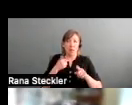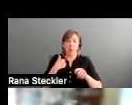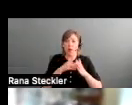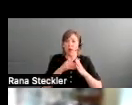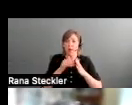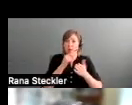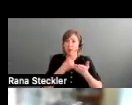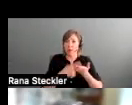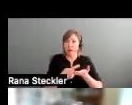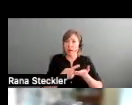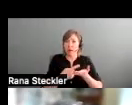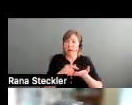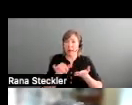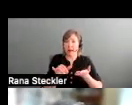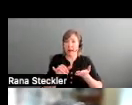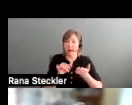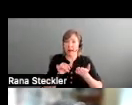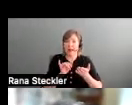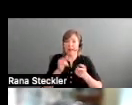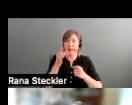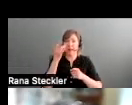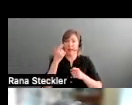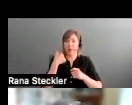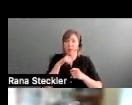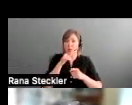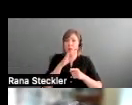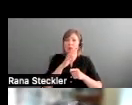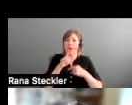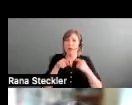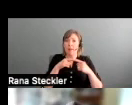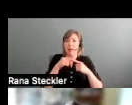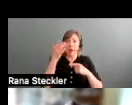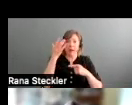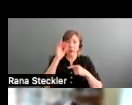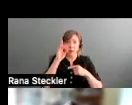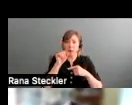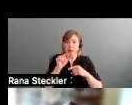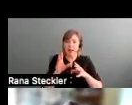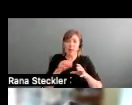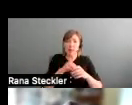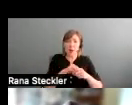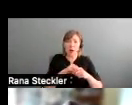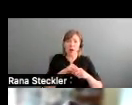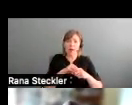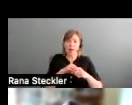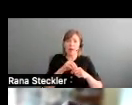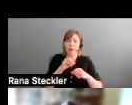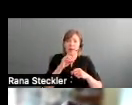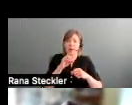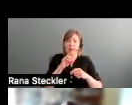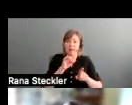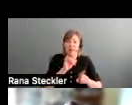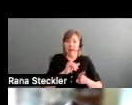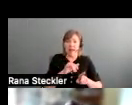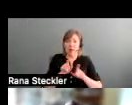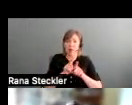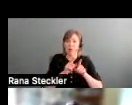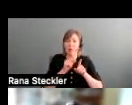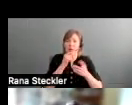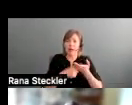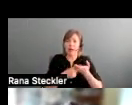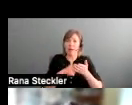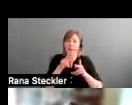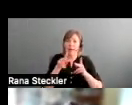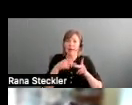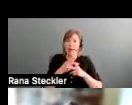that. And this is because we don't talk about intellectual disability as part of deinstitutionalization, but also we don't talk about the kind of